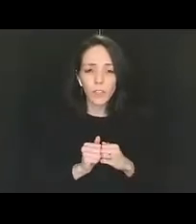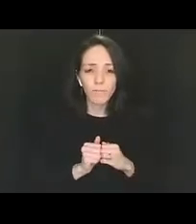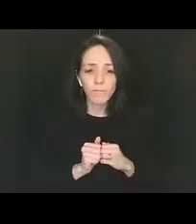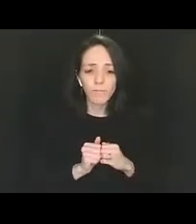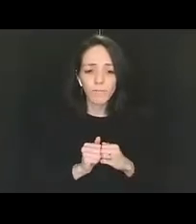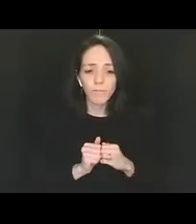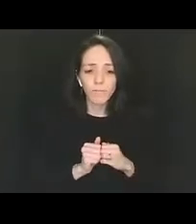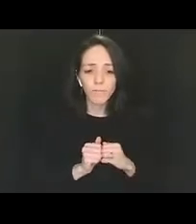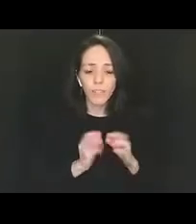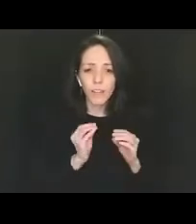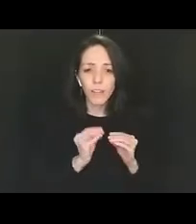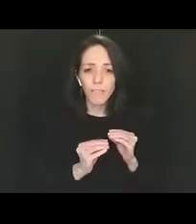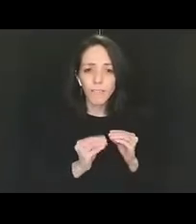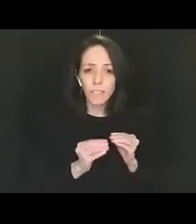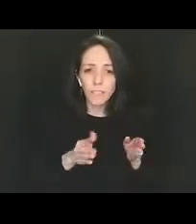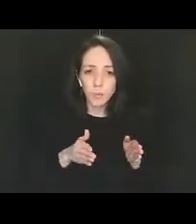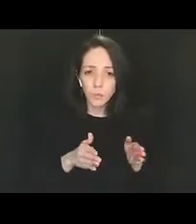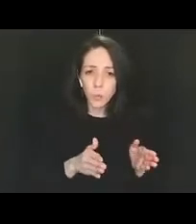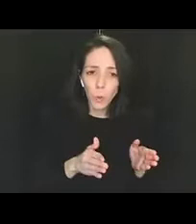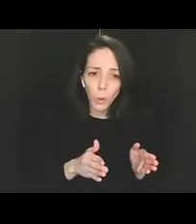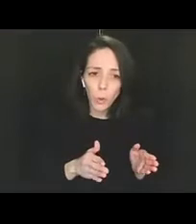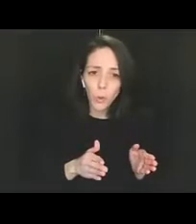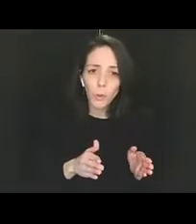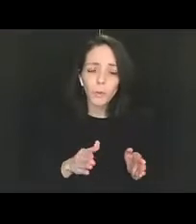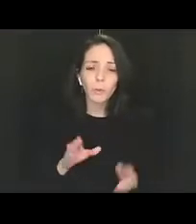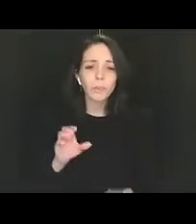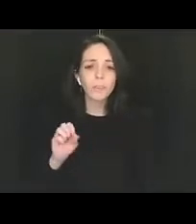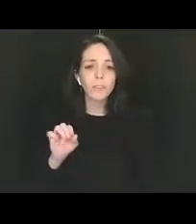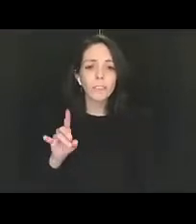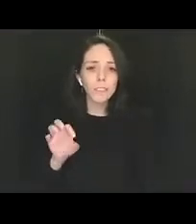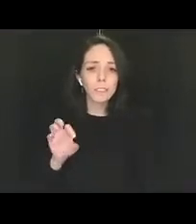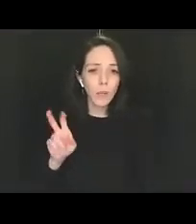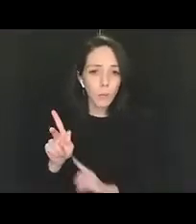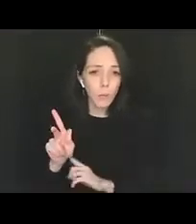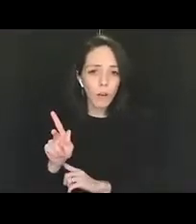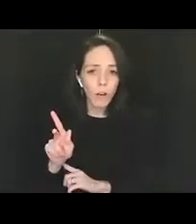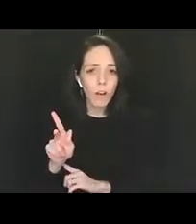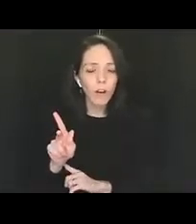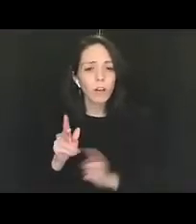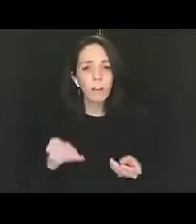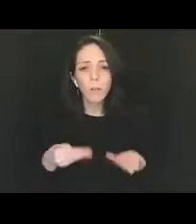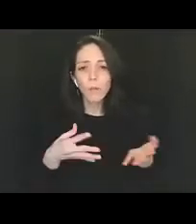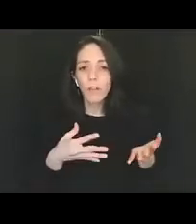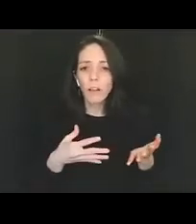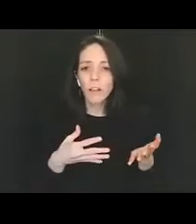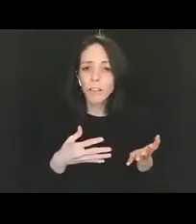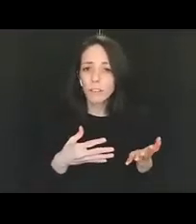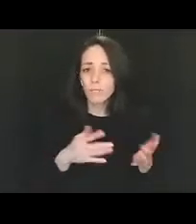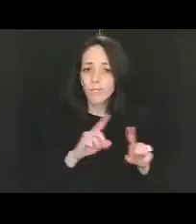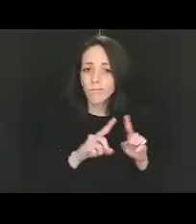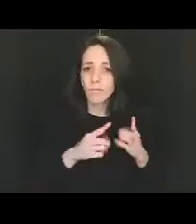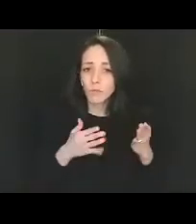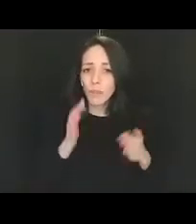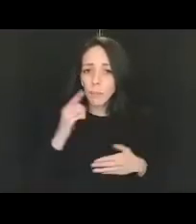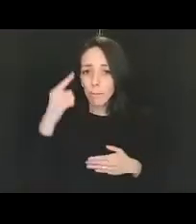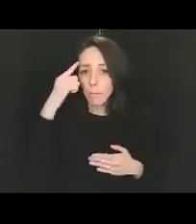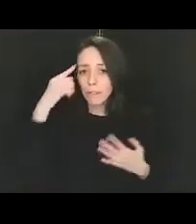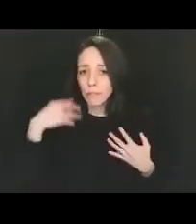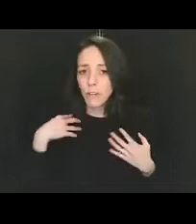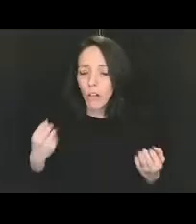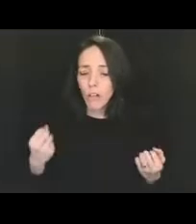fixing up roads, sidewalks, and providing like social services like mental health, and